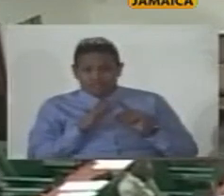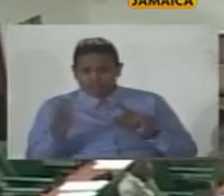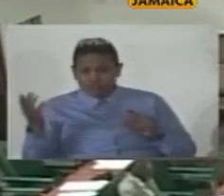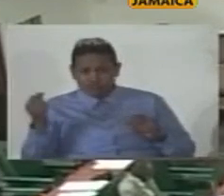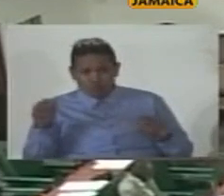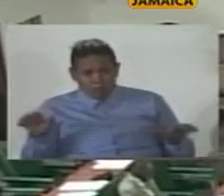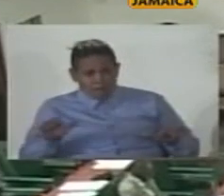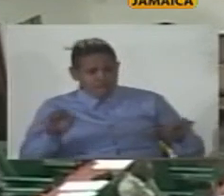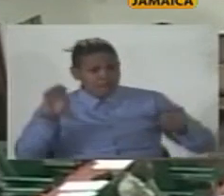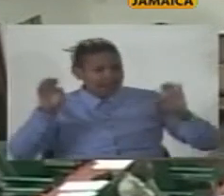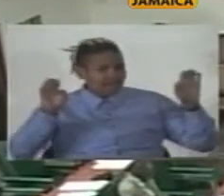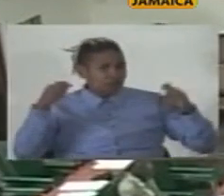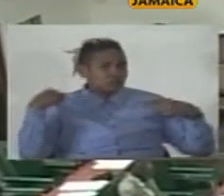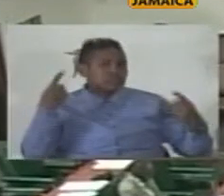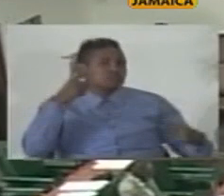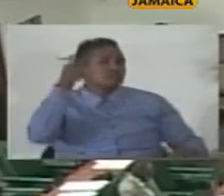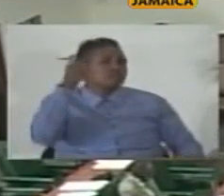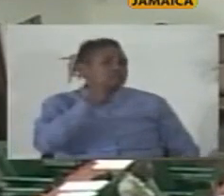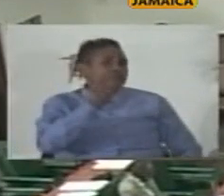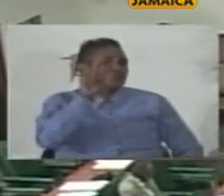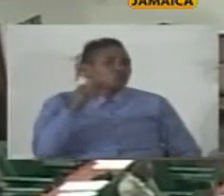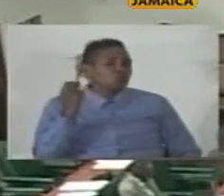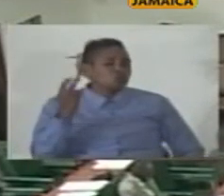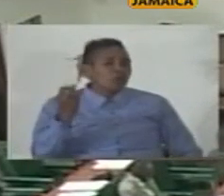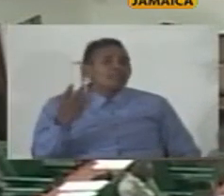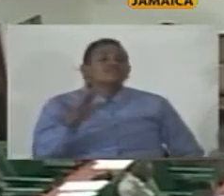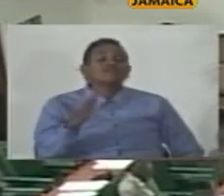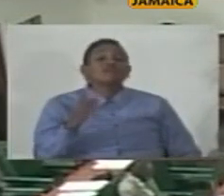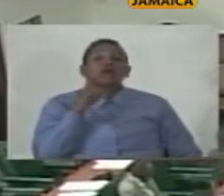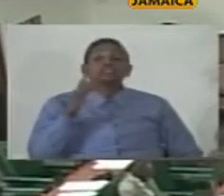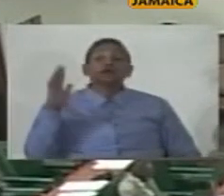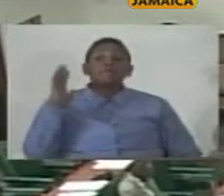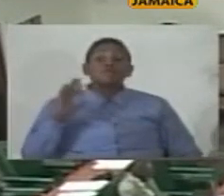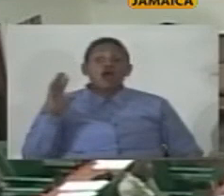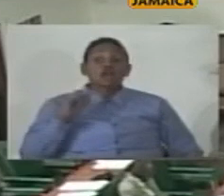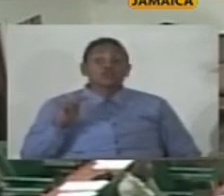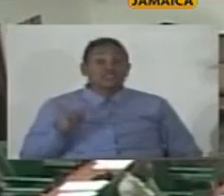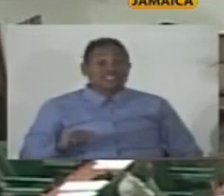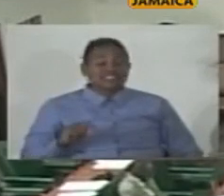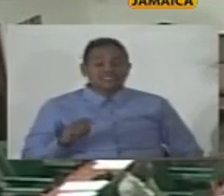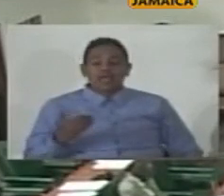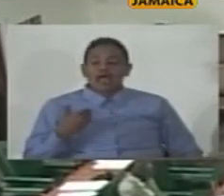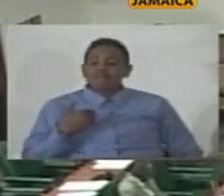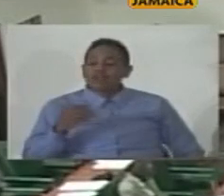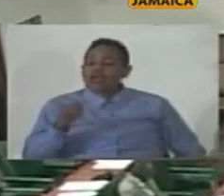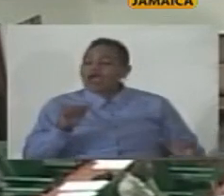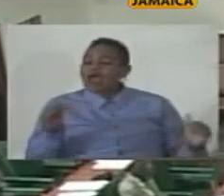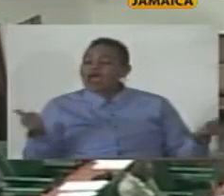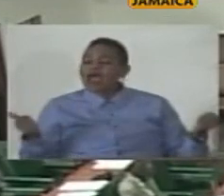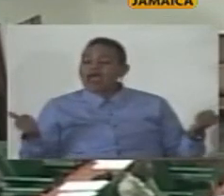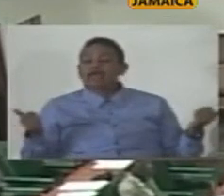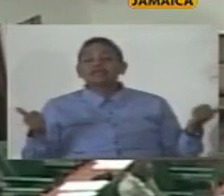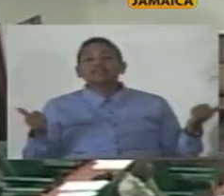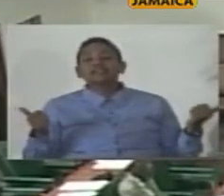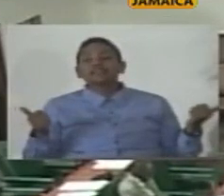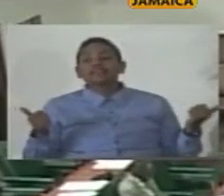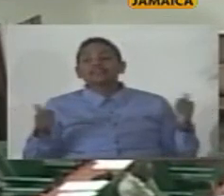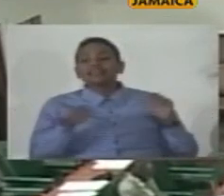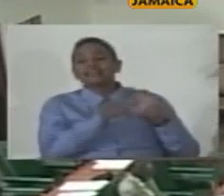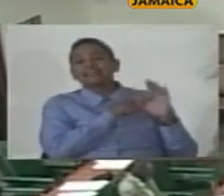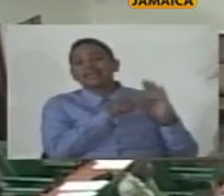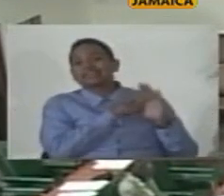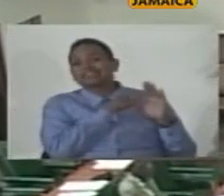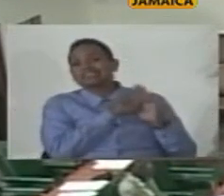performance evaluations? And prior to this, has there been any